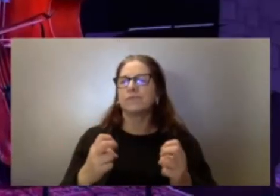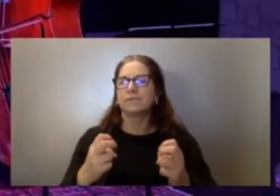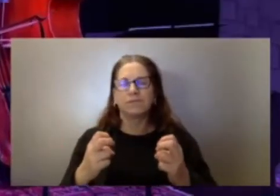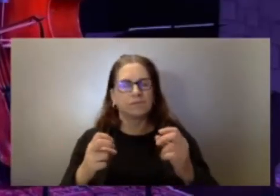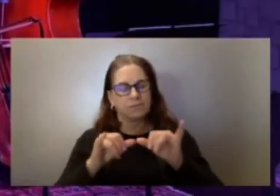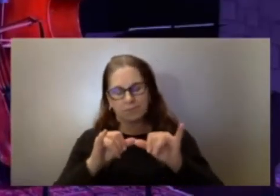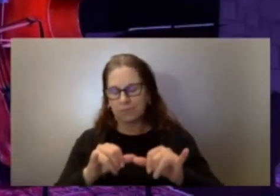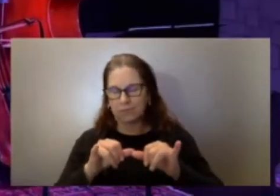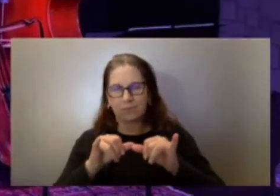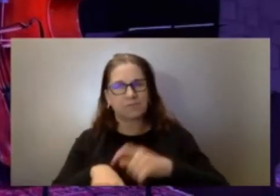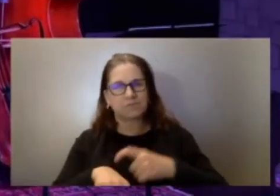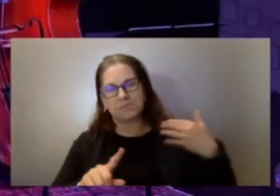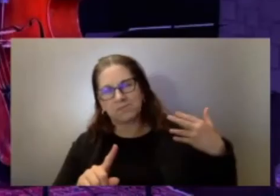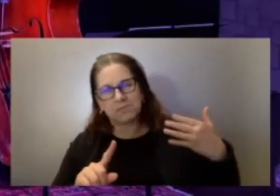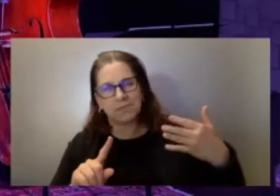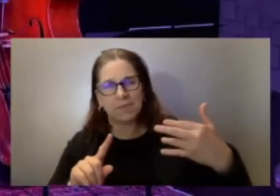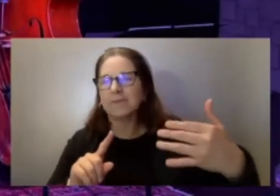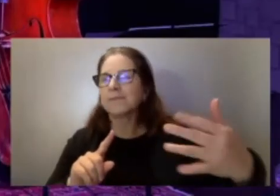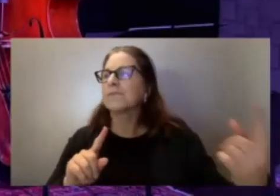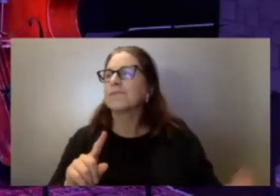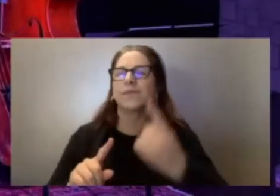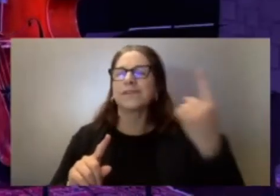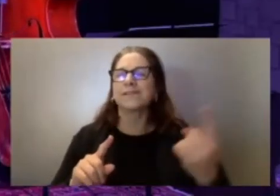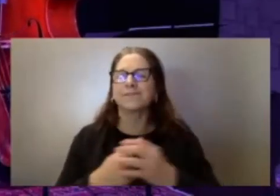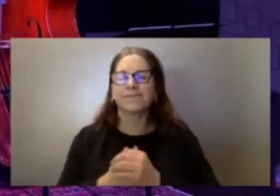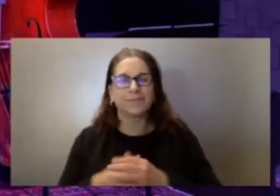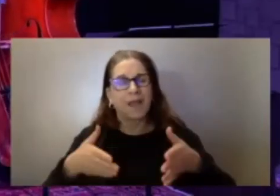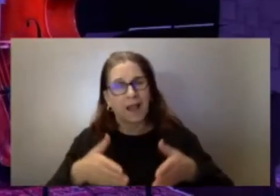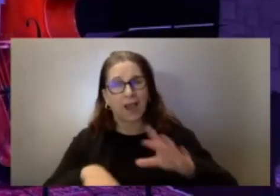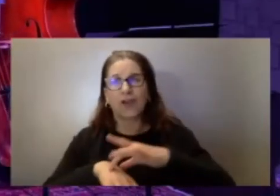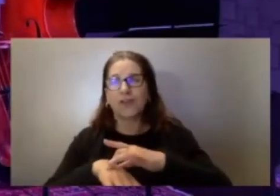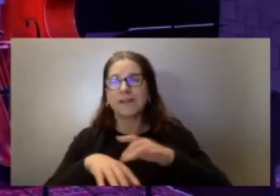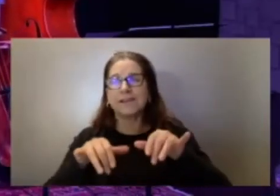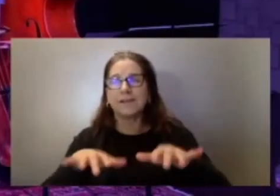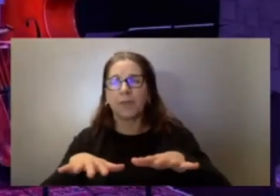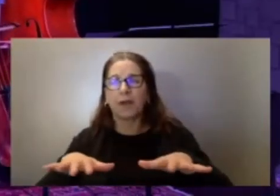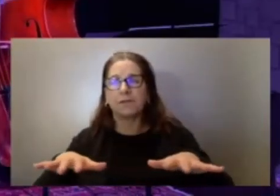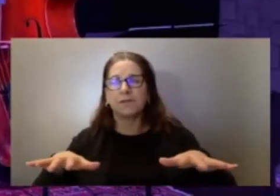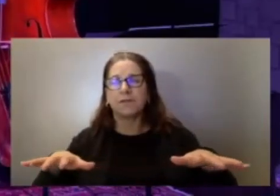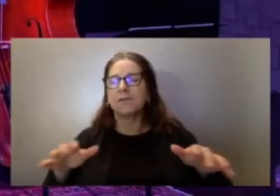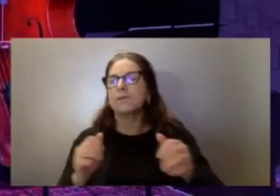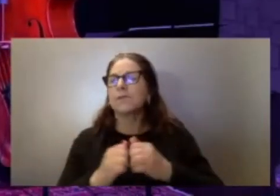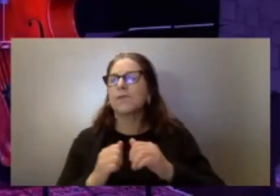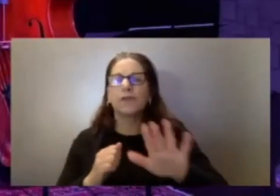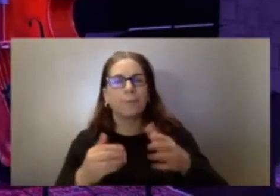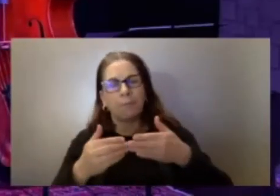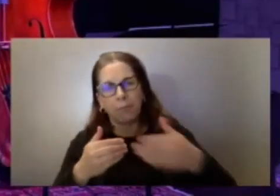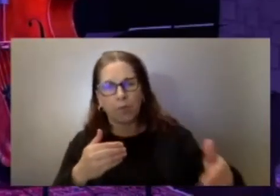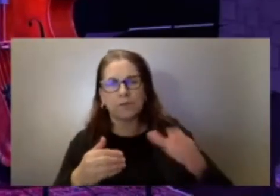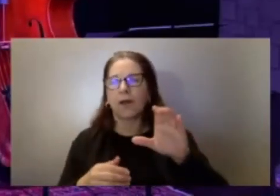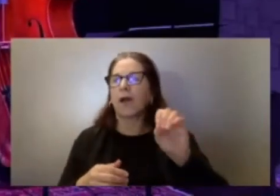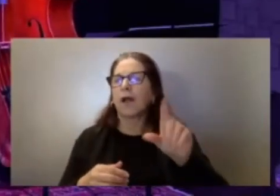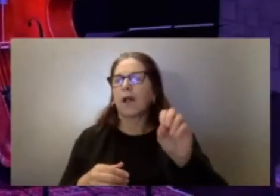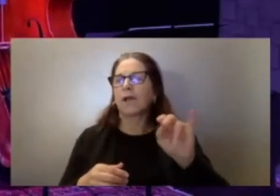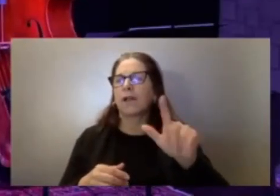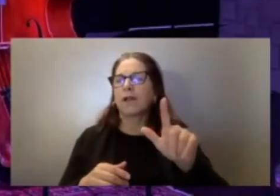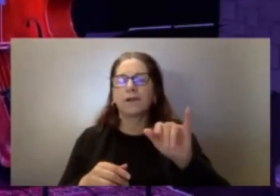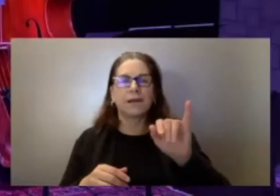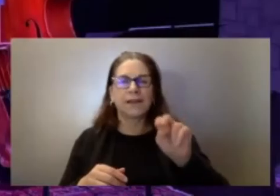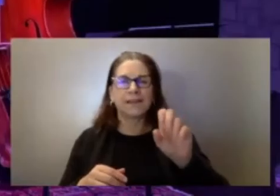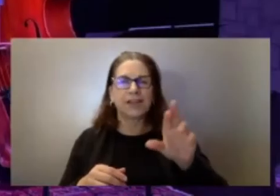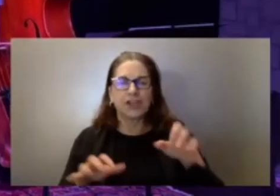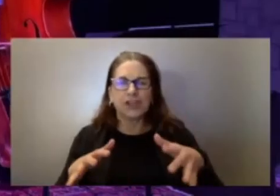time. Let the earth stabilize your post-colonial insecure jitters. Be respectful